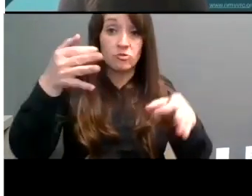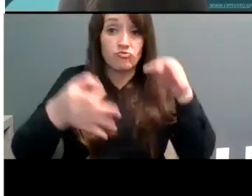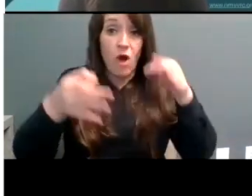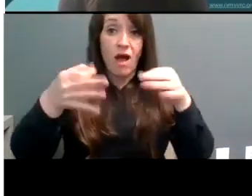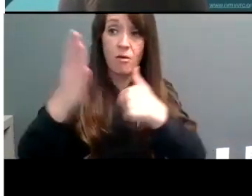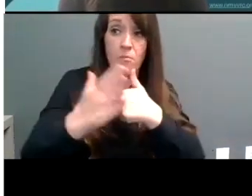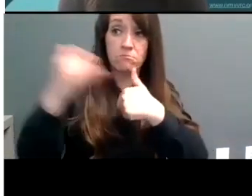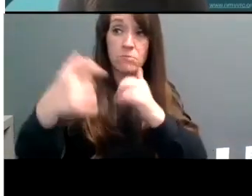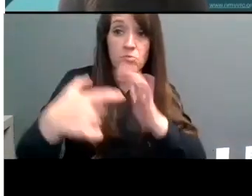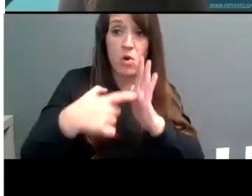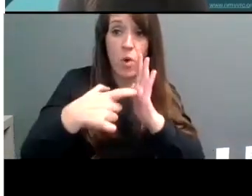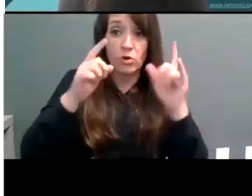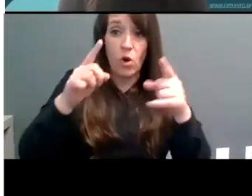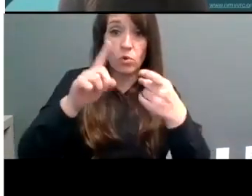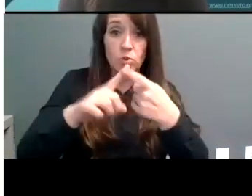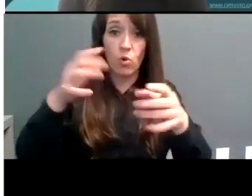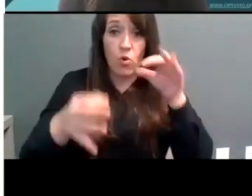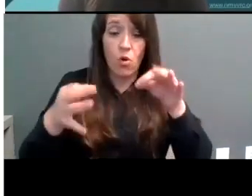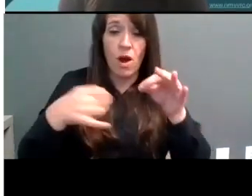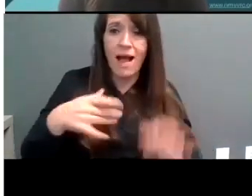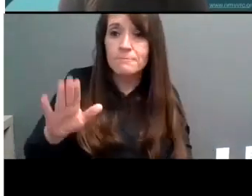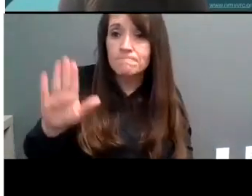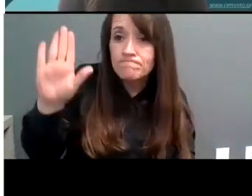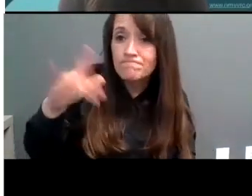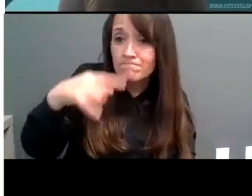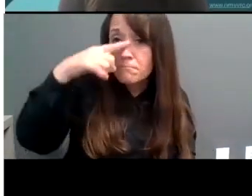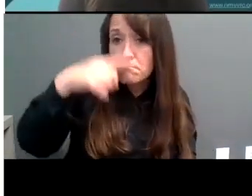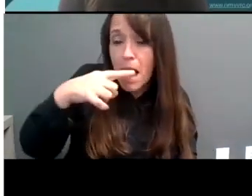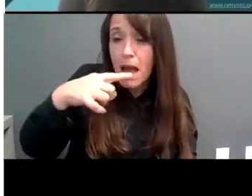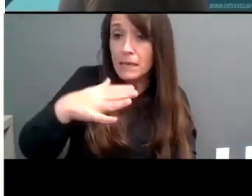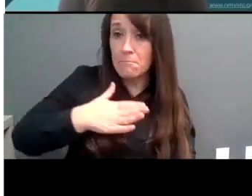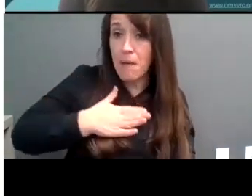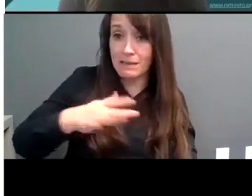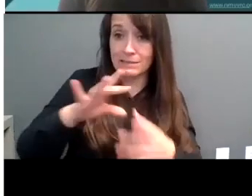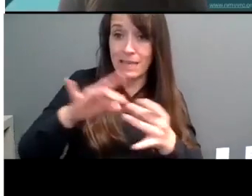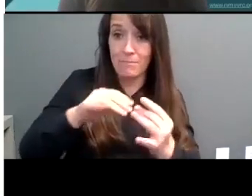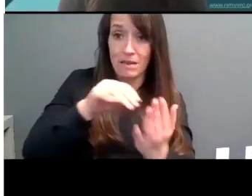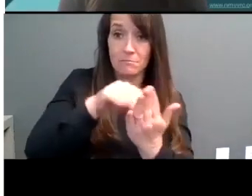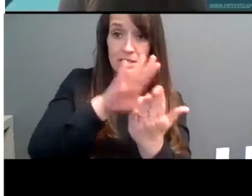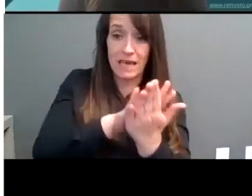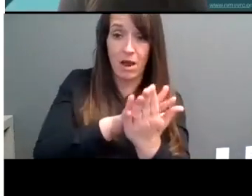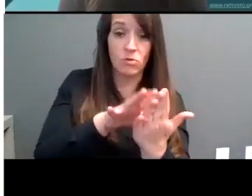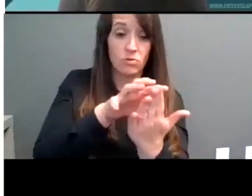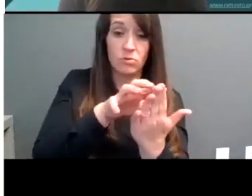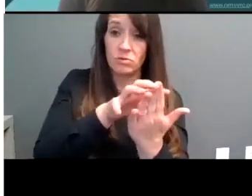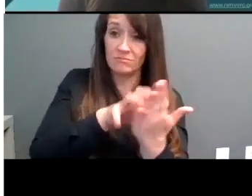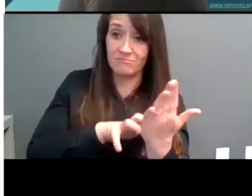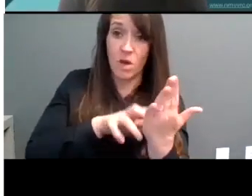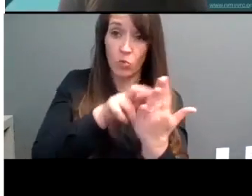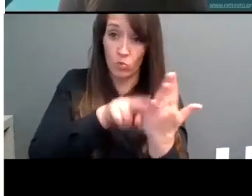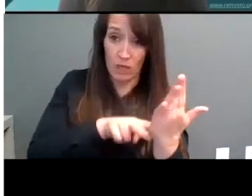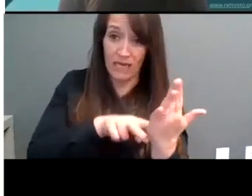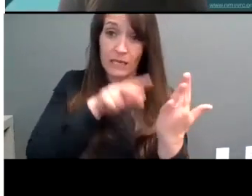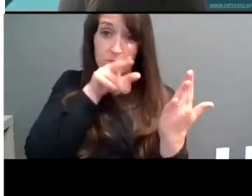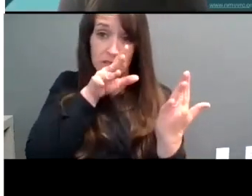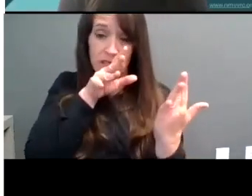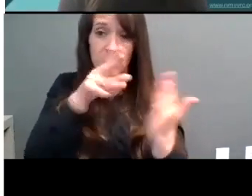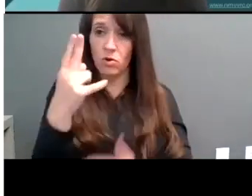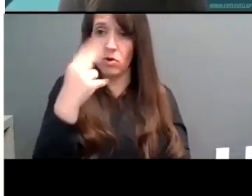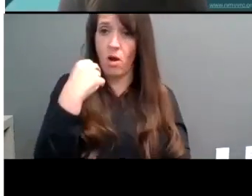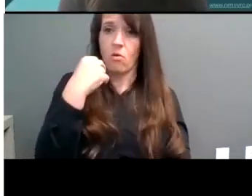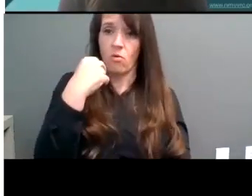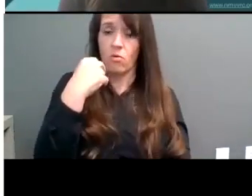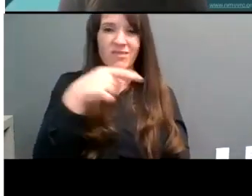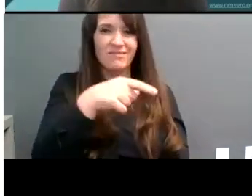read a victim's impact statement at the sentencing hearing, I was told no, that because I wasn't physically injured, I wasn't even considered